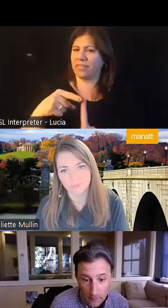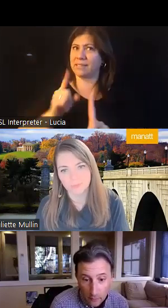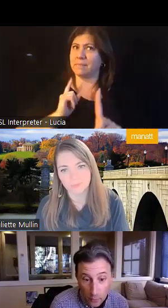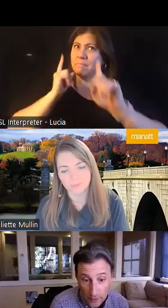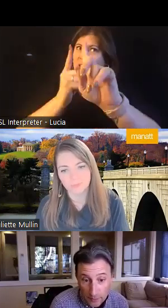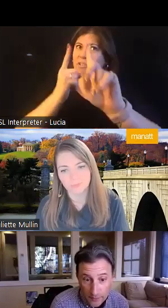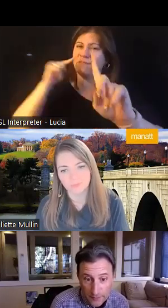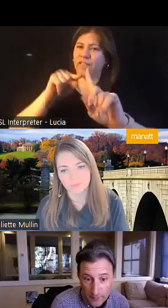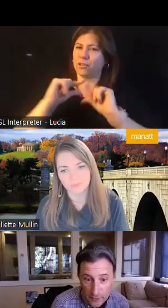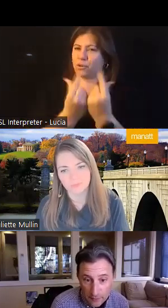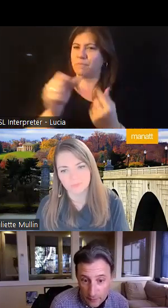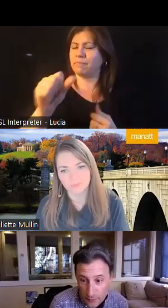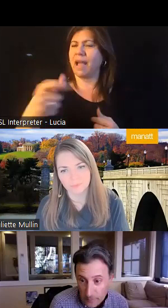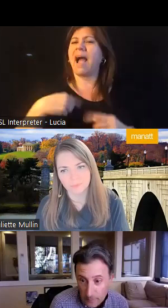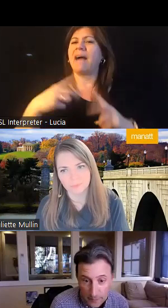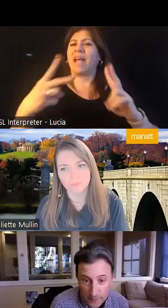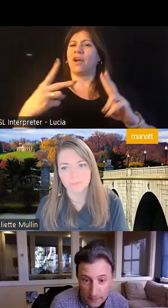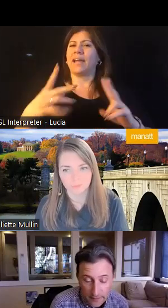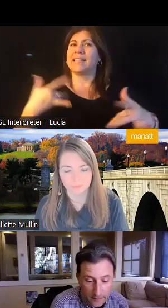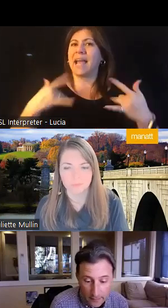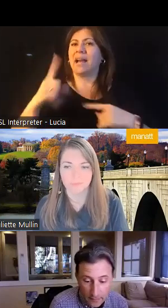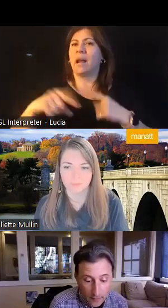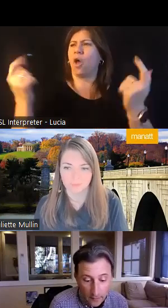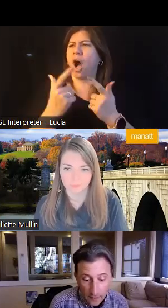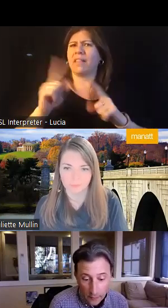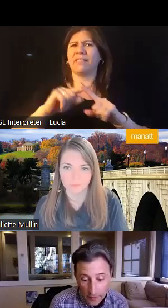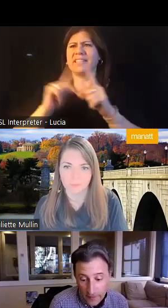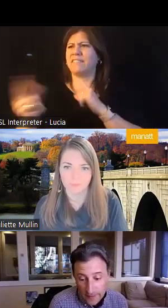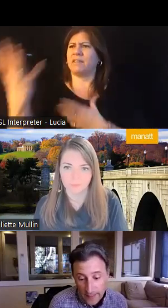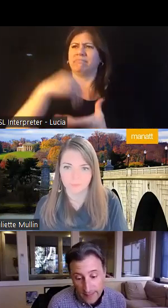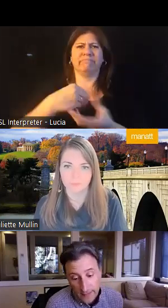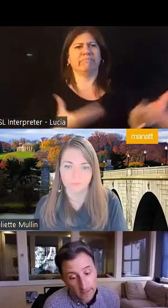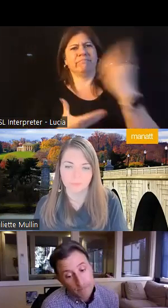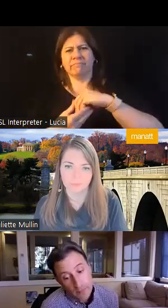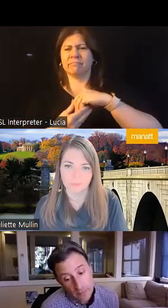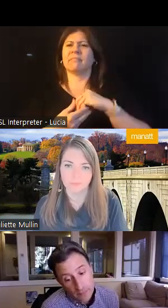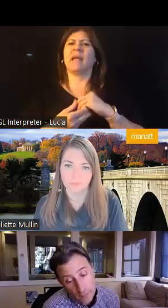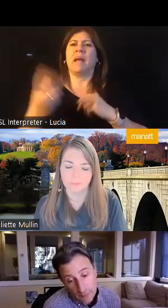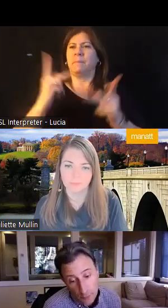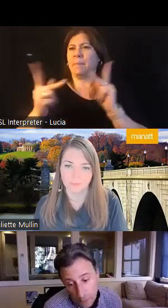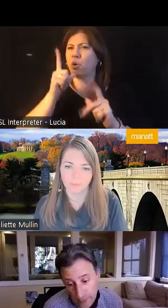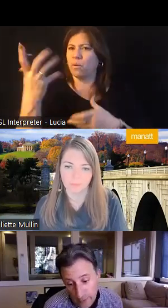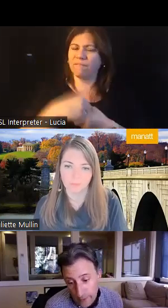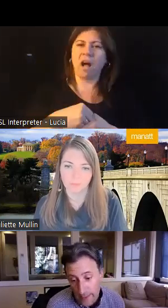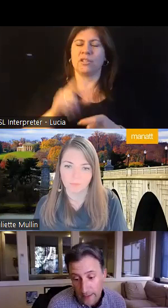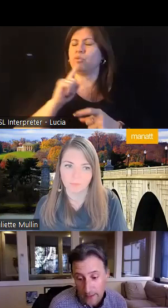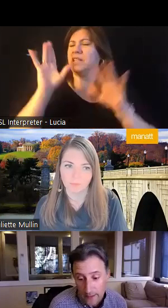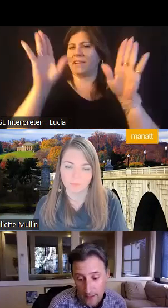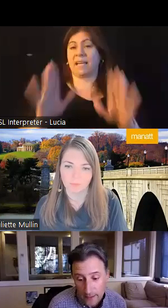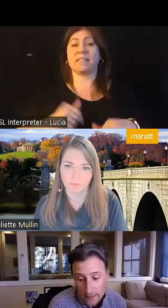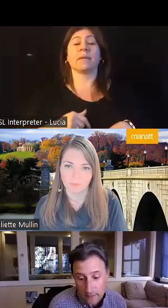the robust participation from so many perspectives. I think it's really fantastic. The most important point I want to